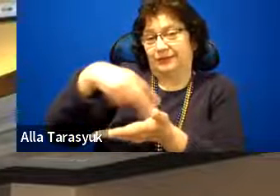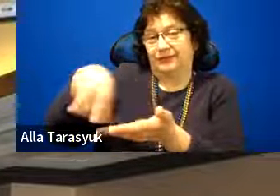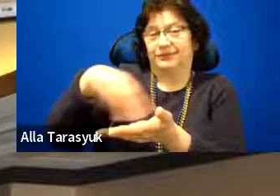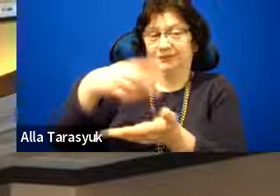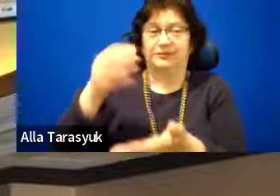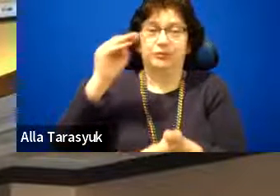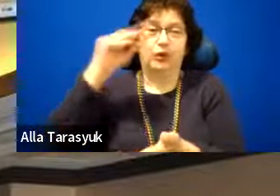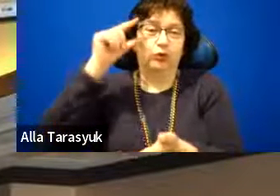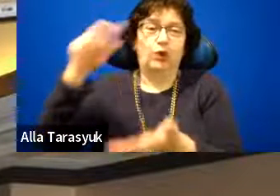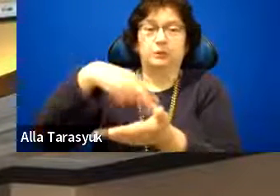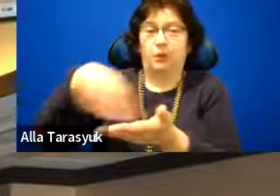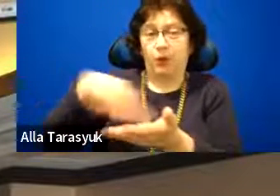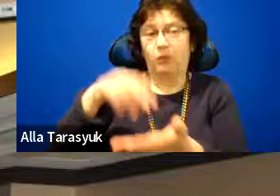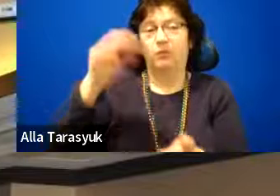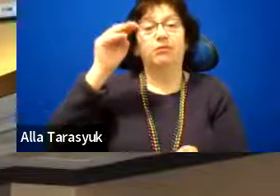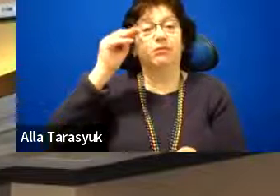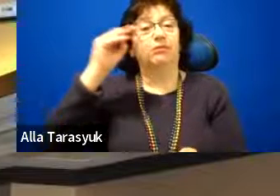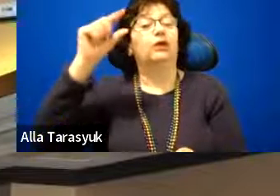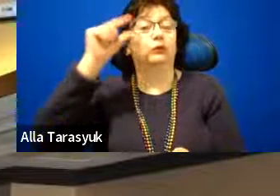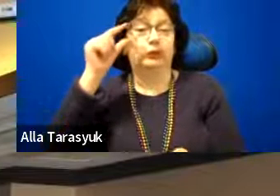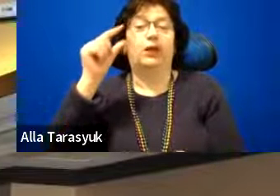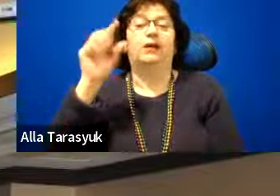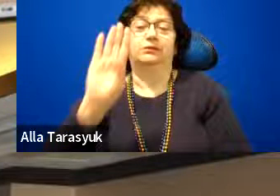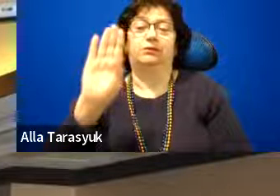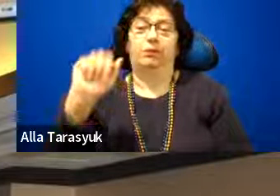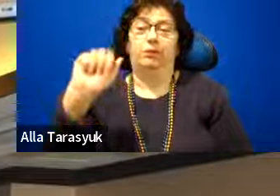or Mardi Gras and then dance.